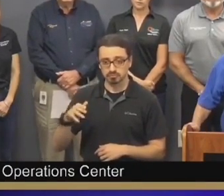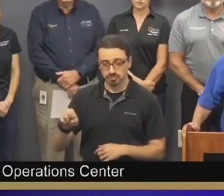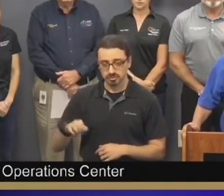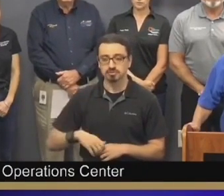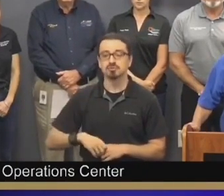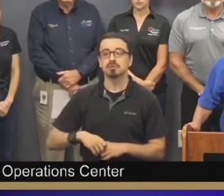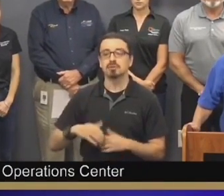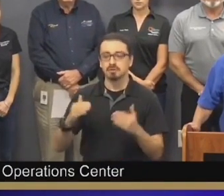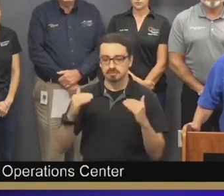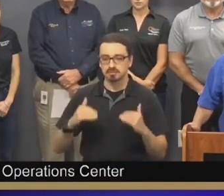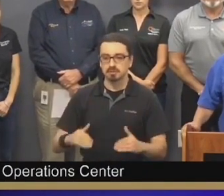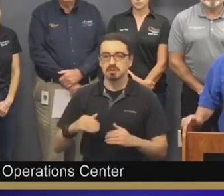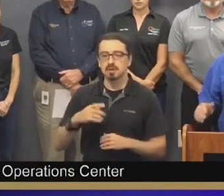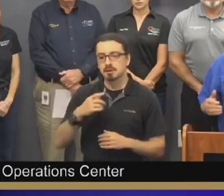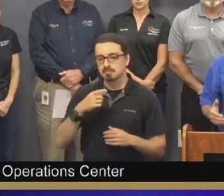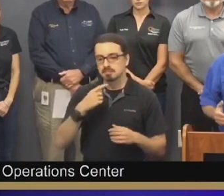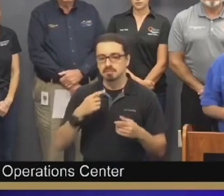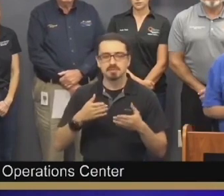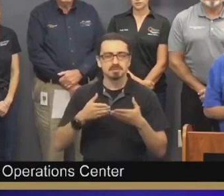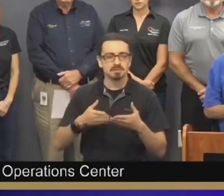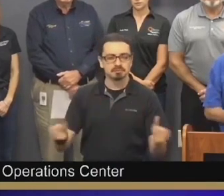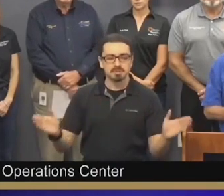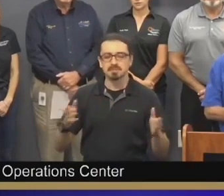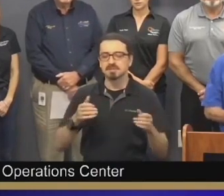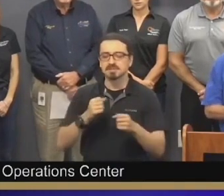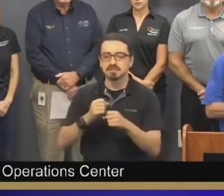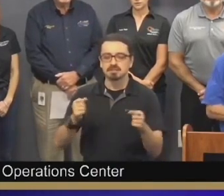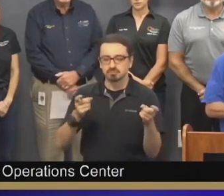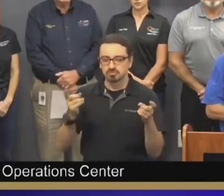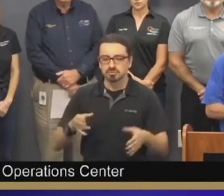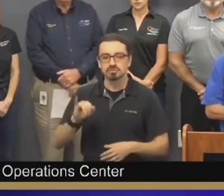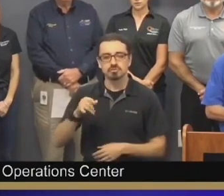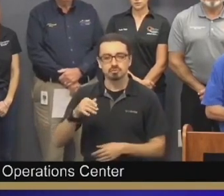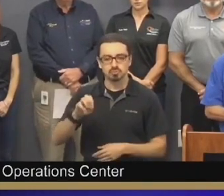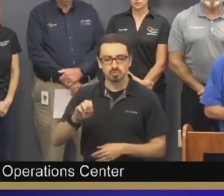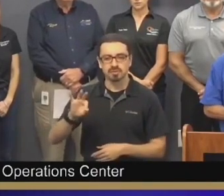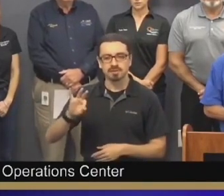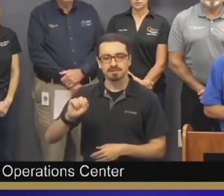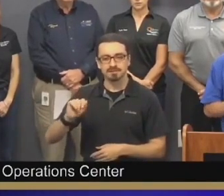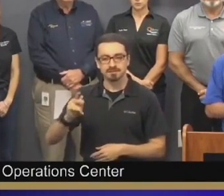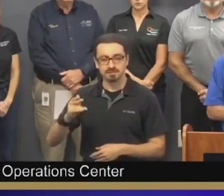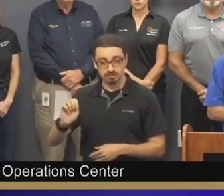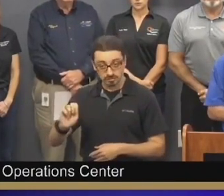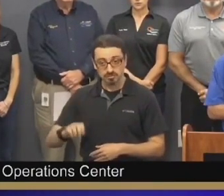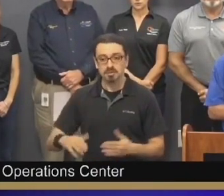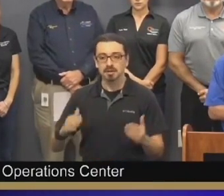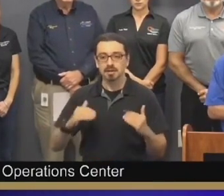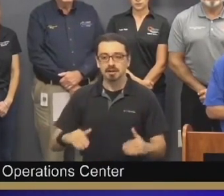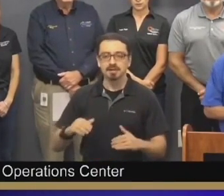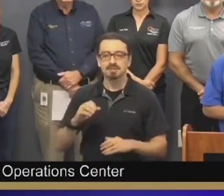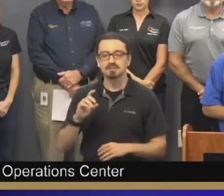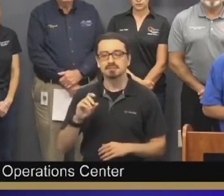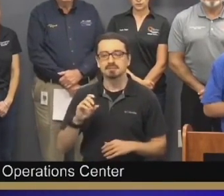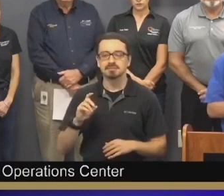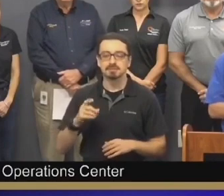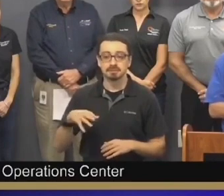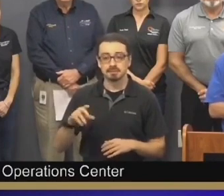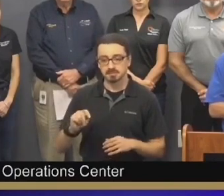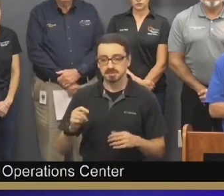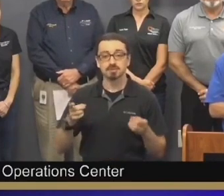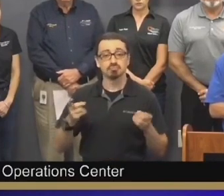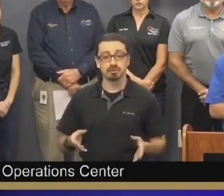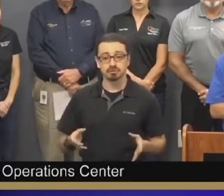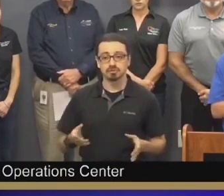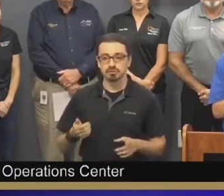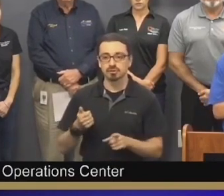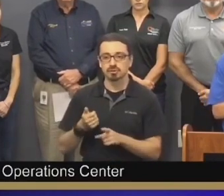Deputy Director of Public Safety, Steve Litschauer, all will be talking about the preparations ongoing now for Hurricane Idalia, what's going